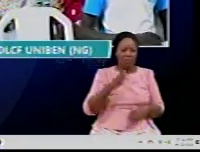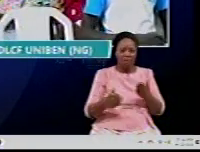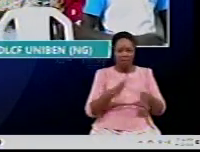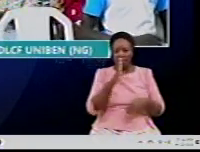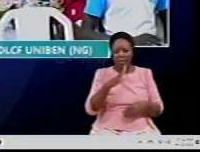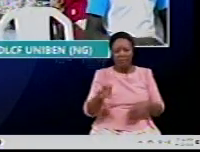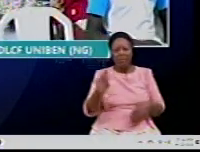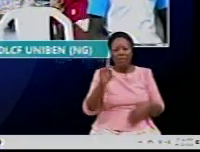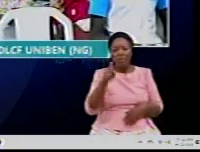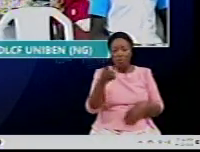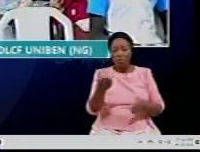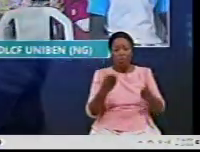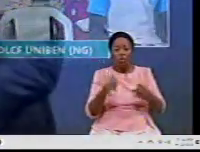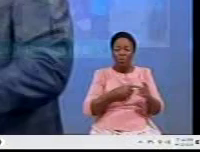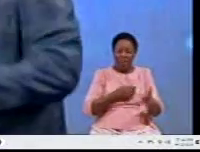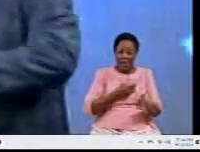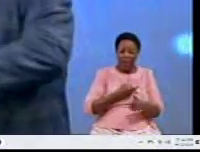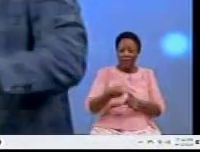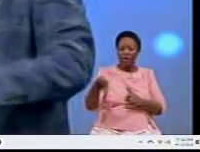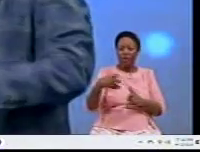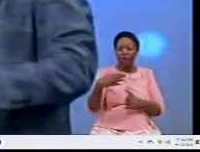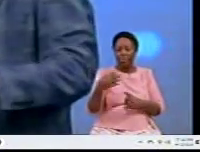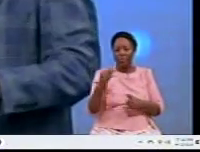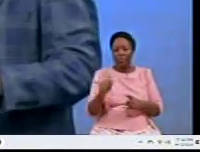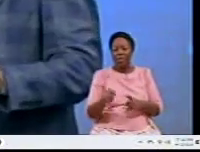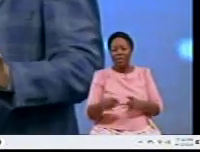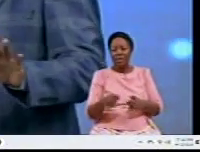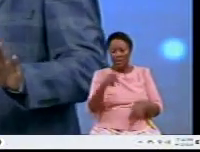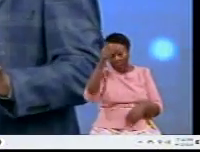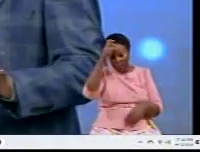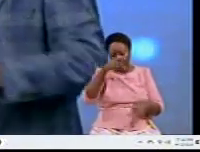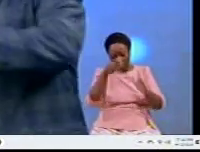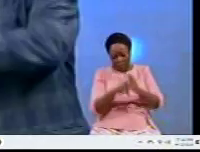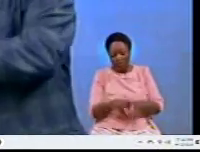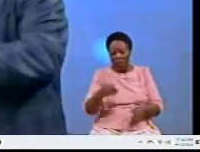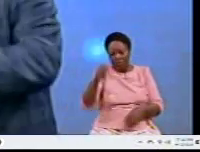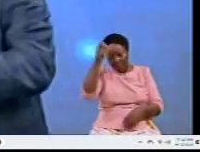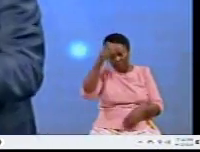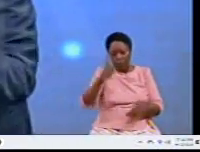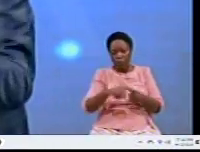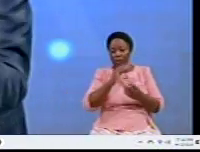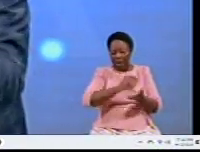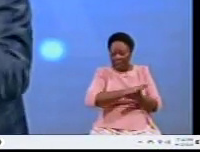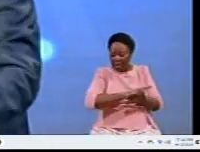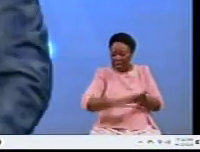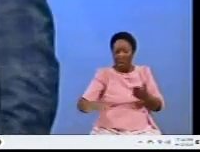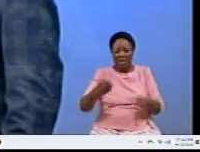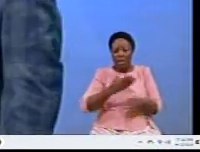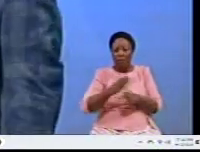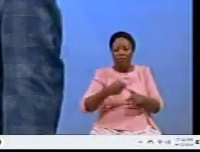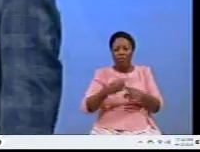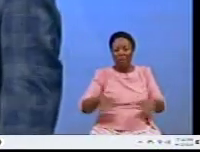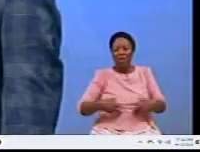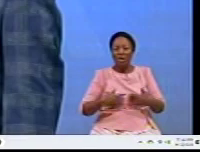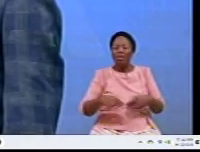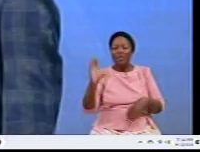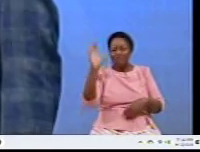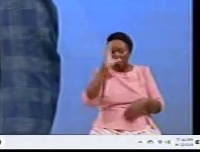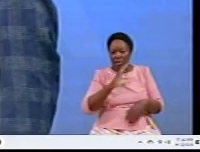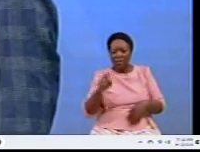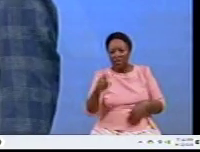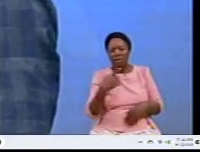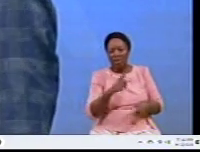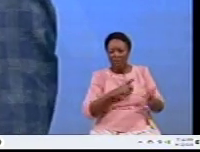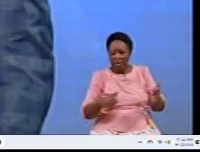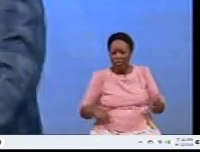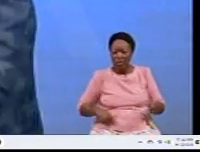the attack, the affliction, the oppression of the devil to be cleared away from your life? Seek ye the Lord